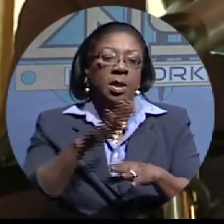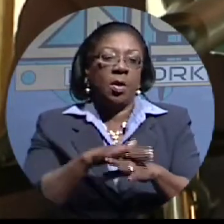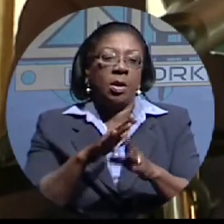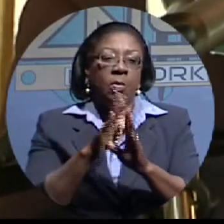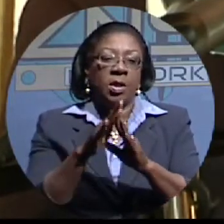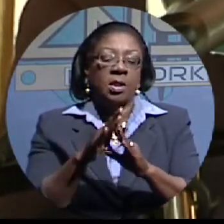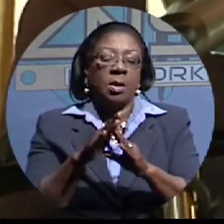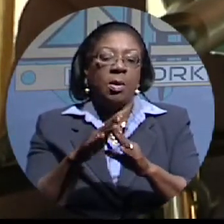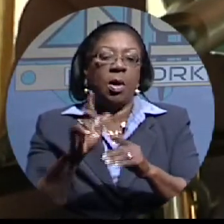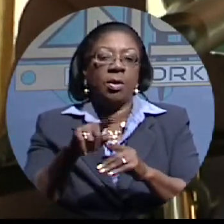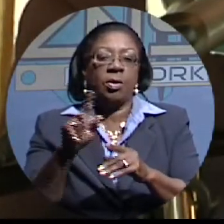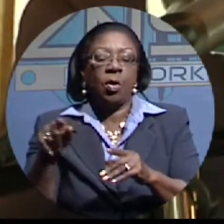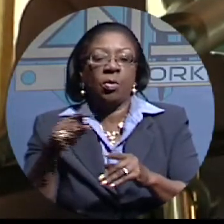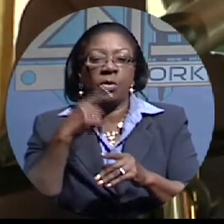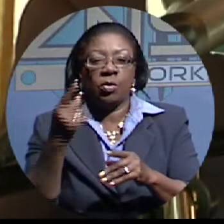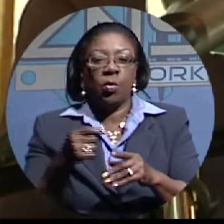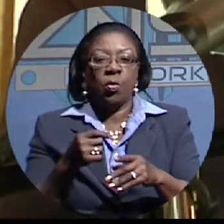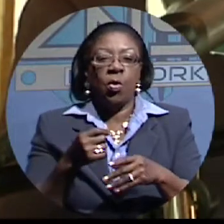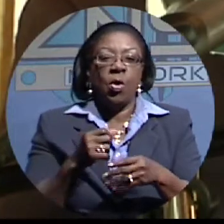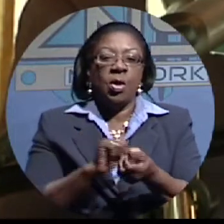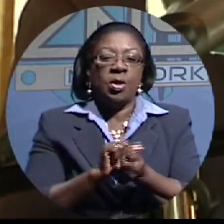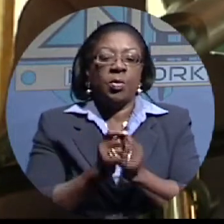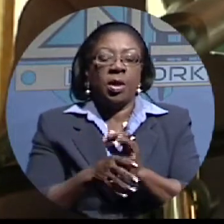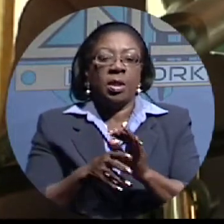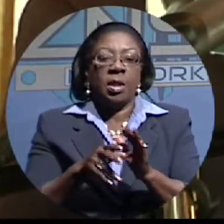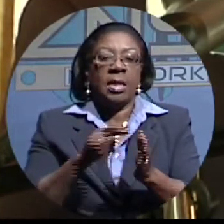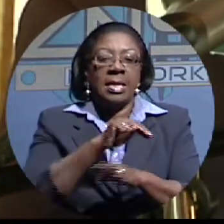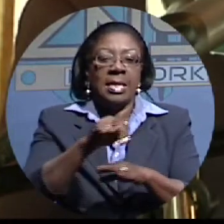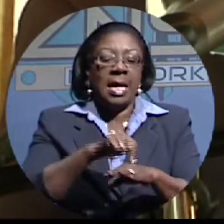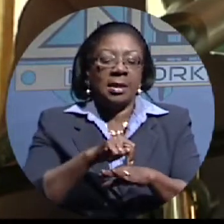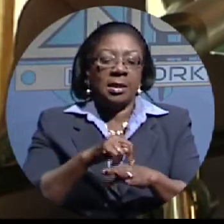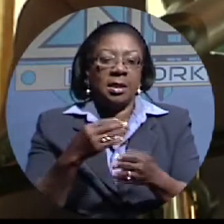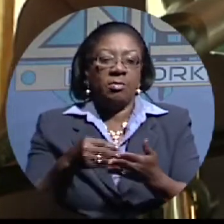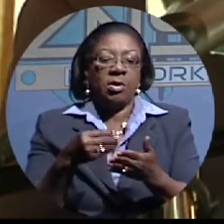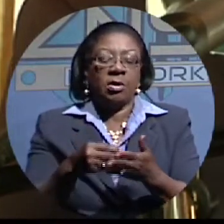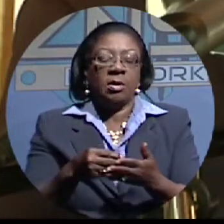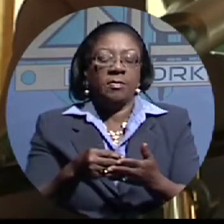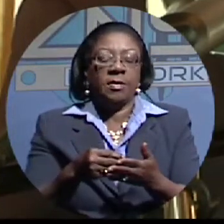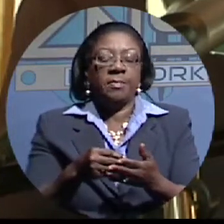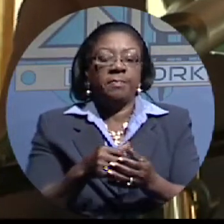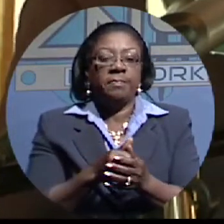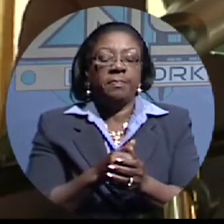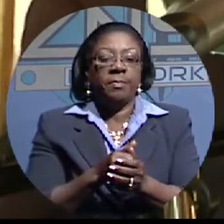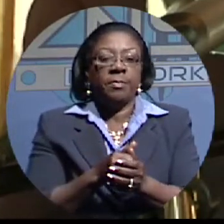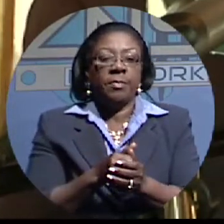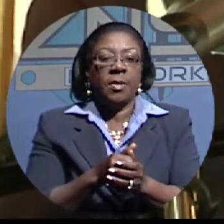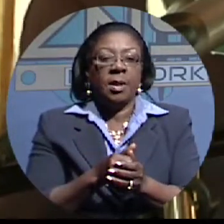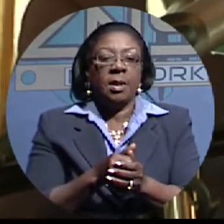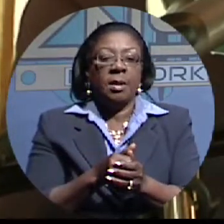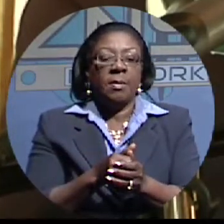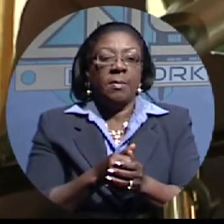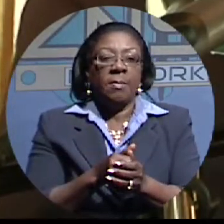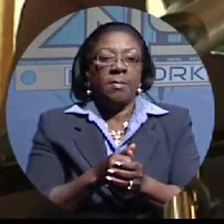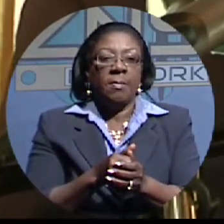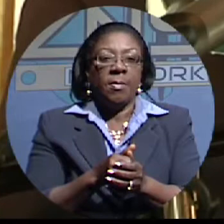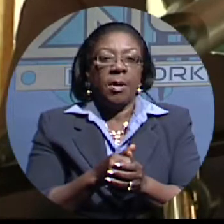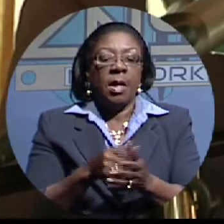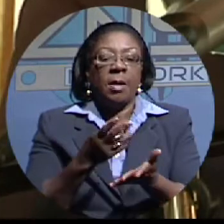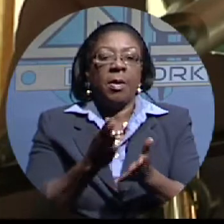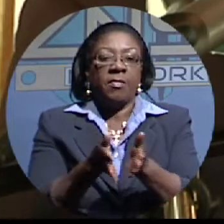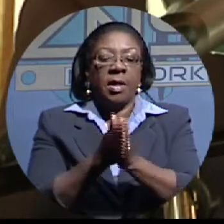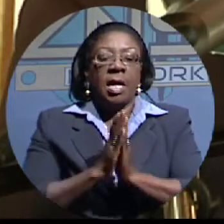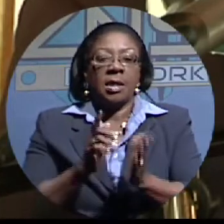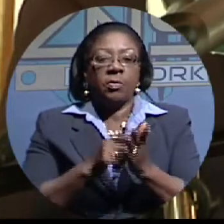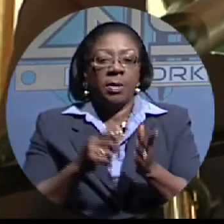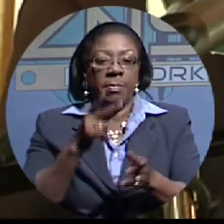watchtower on those who continue to pirate and plunder national reserves and assets. I am often asked what my